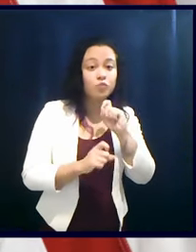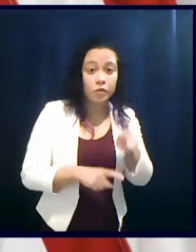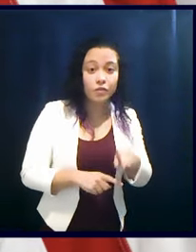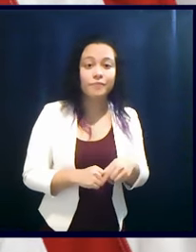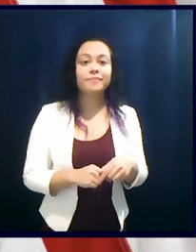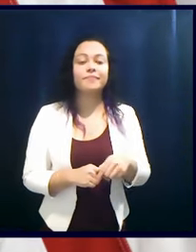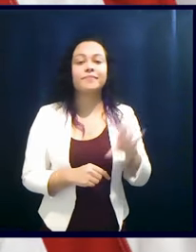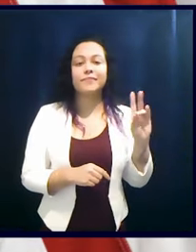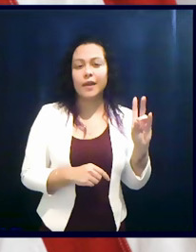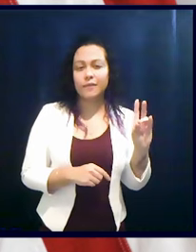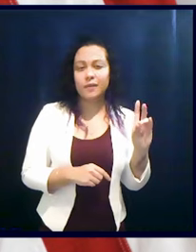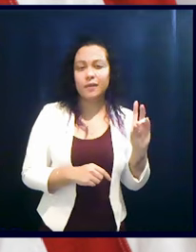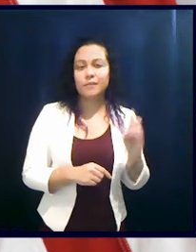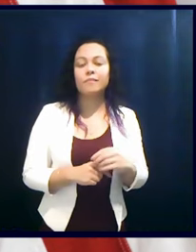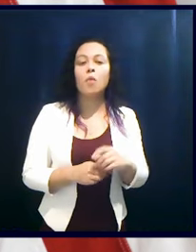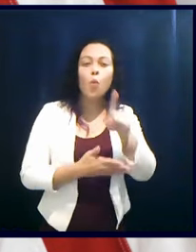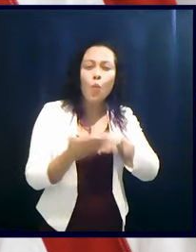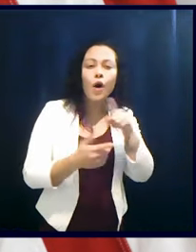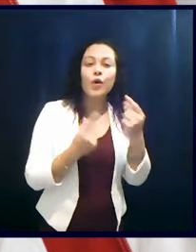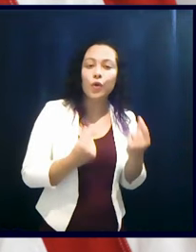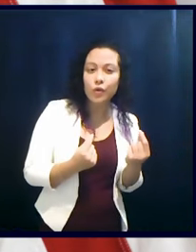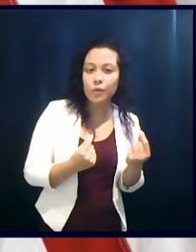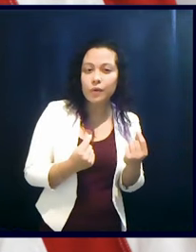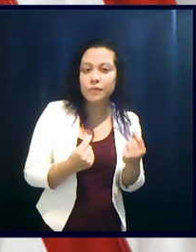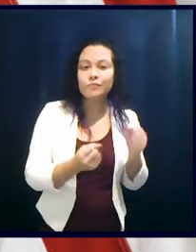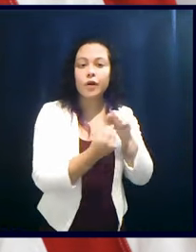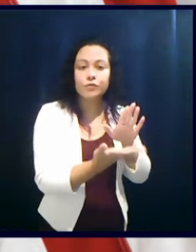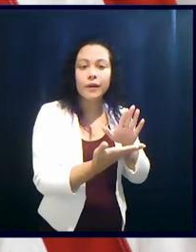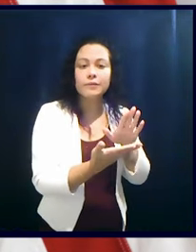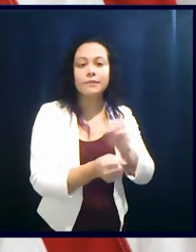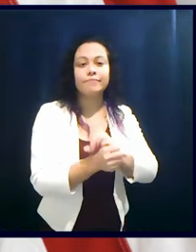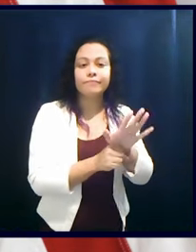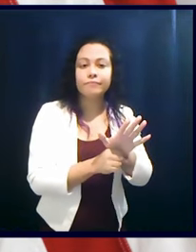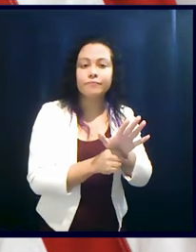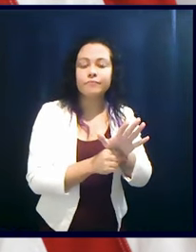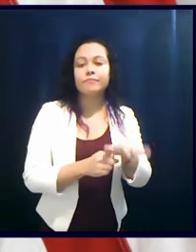7. What are you doing to address the pandemic?